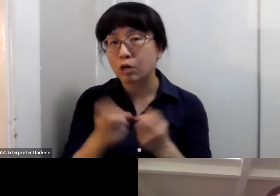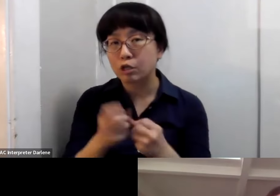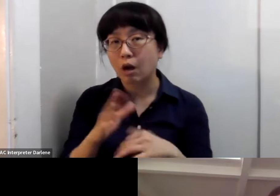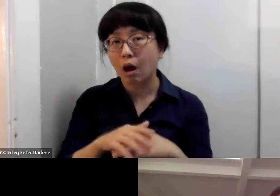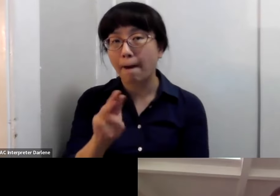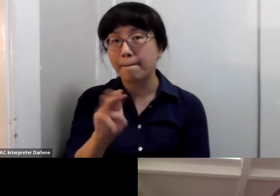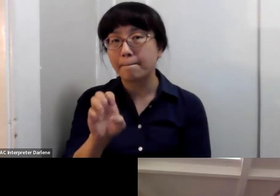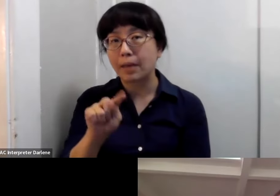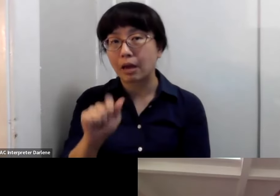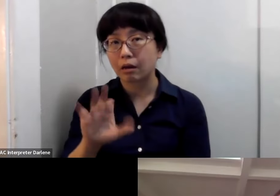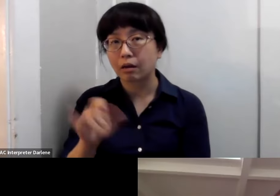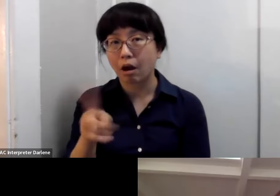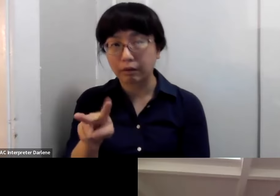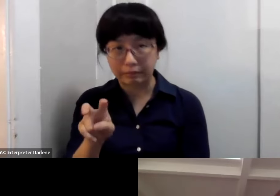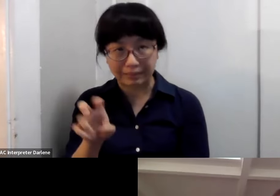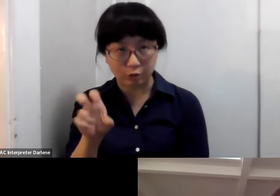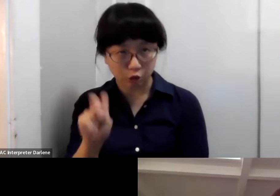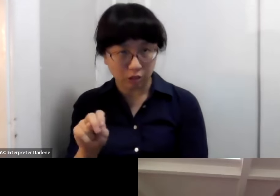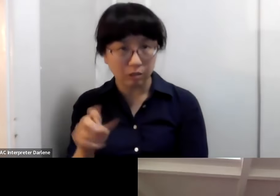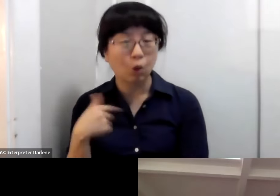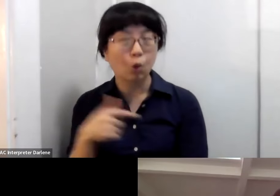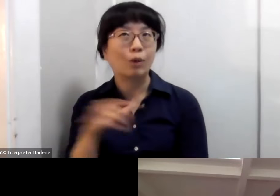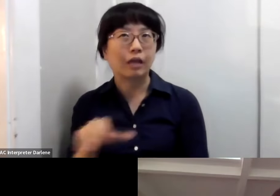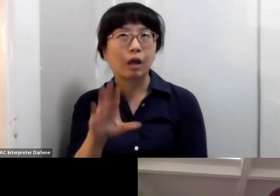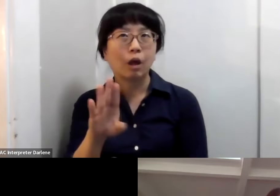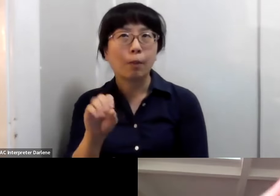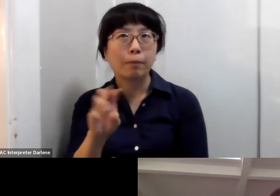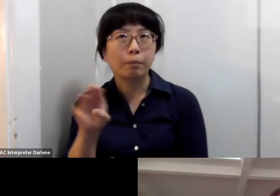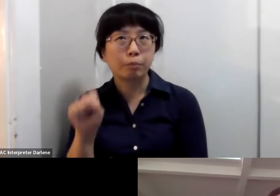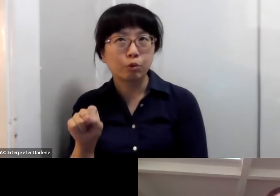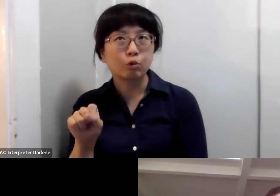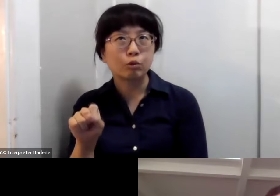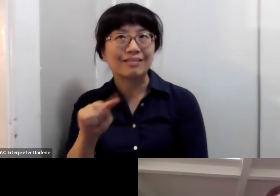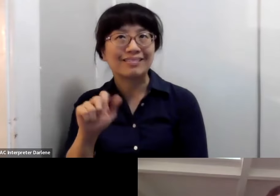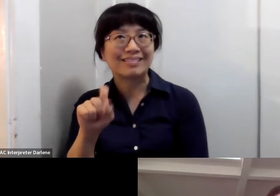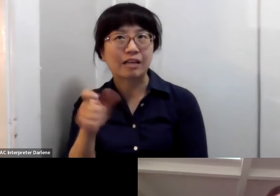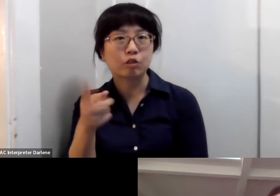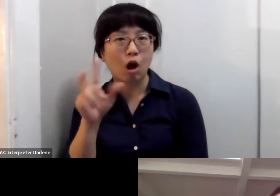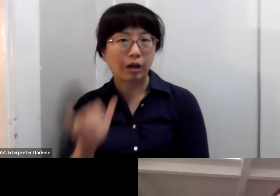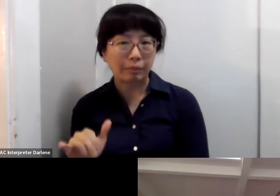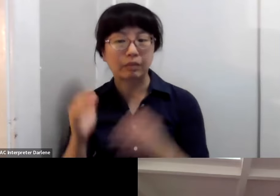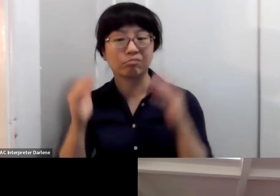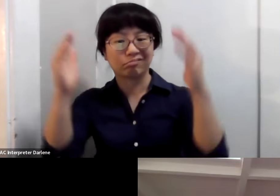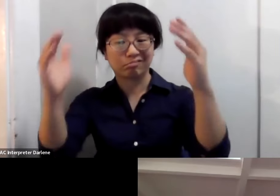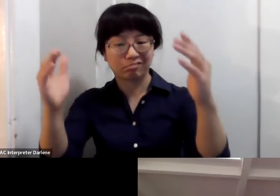Bloom's taxonomy. So kind of the lower to higher level thinking skills. And